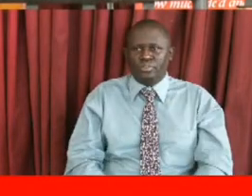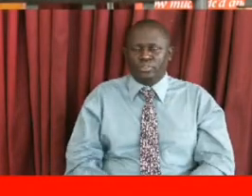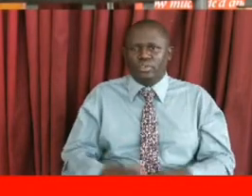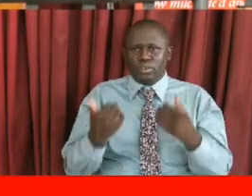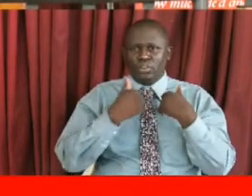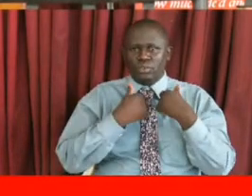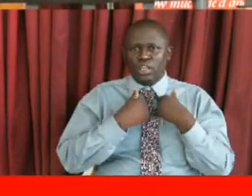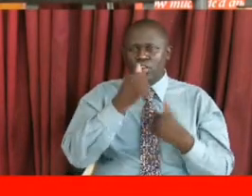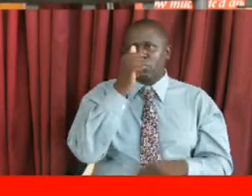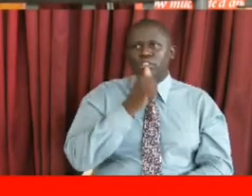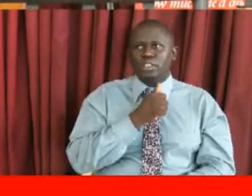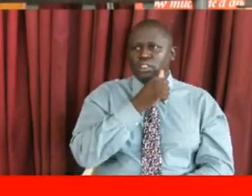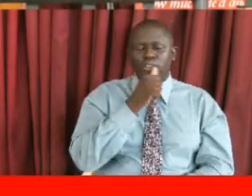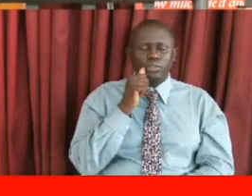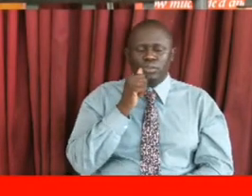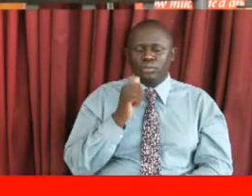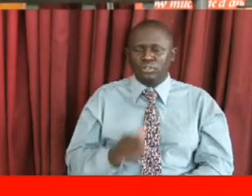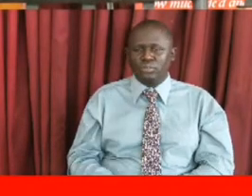have